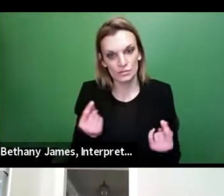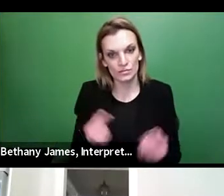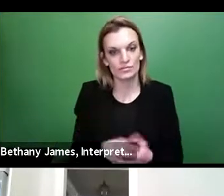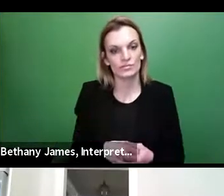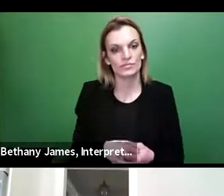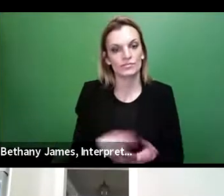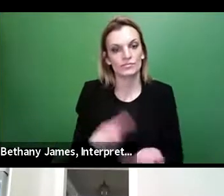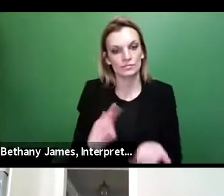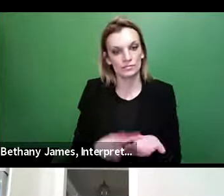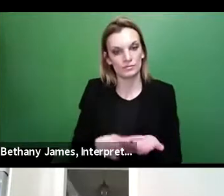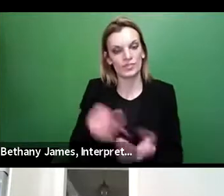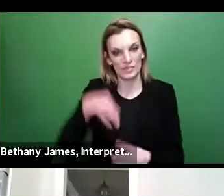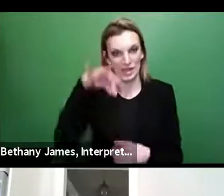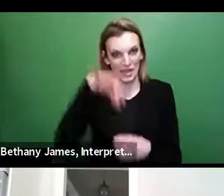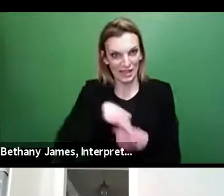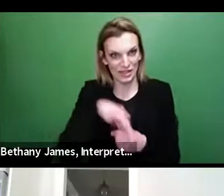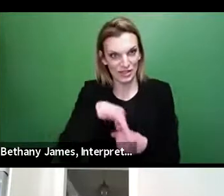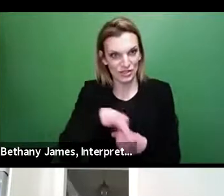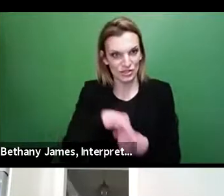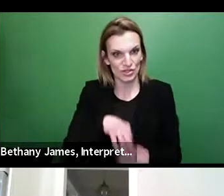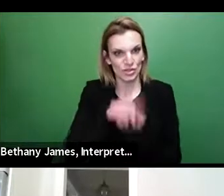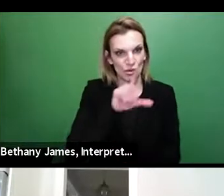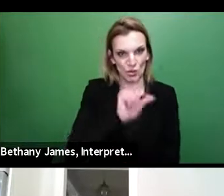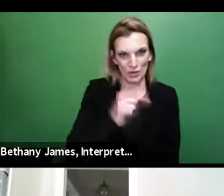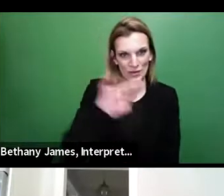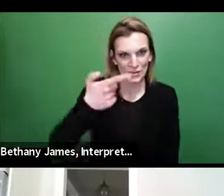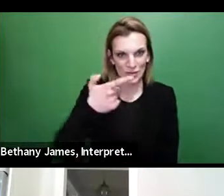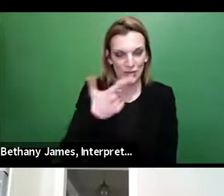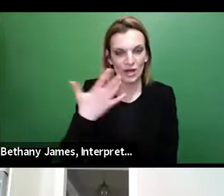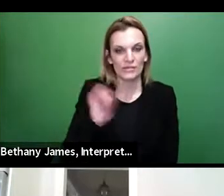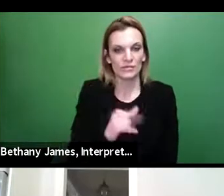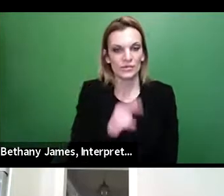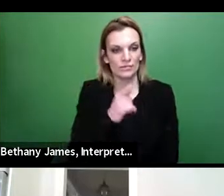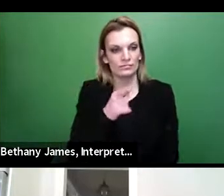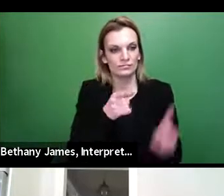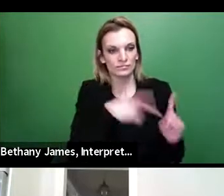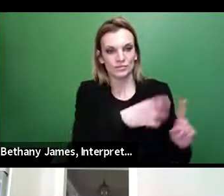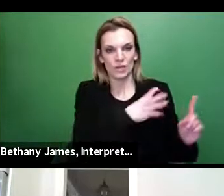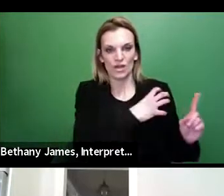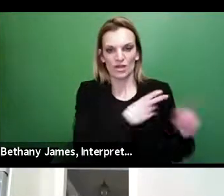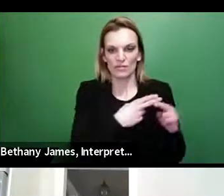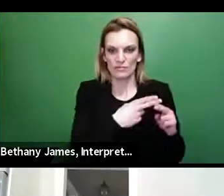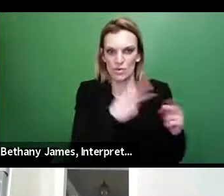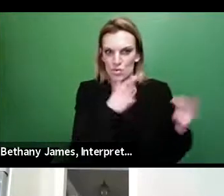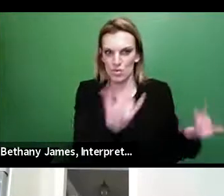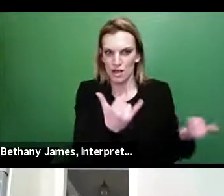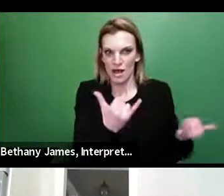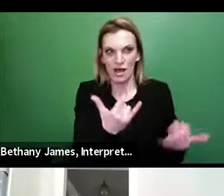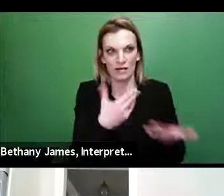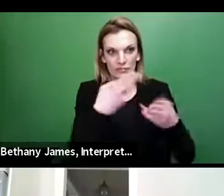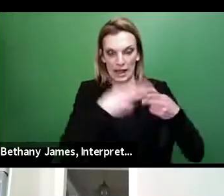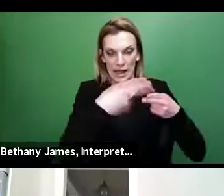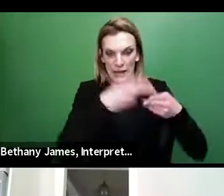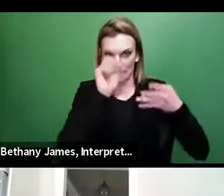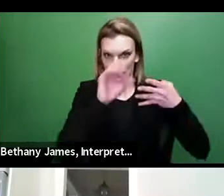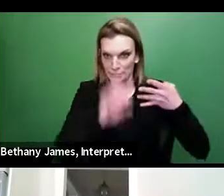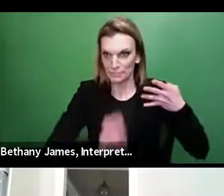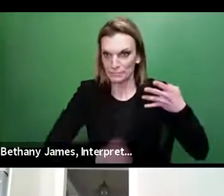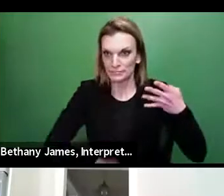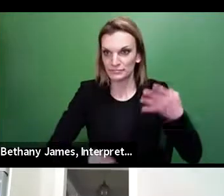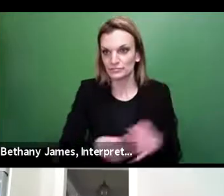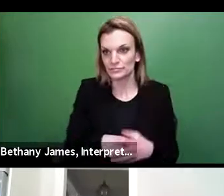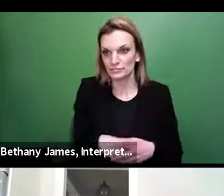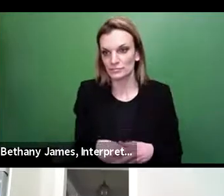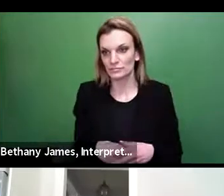our 2021 officers. Commissioner Al-Hassan, will you please announce the names put forth by the nominating committee for